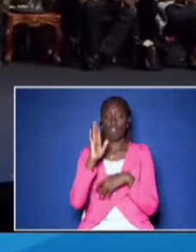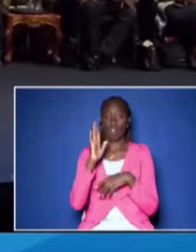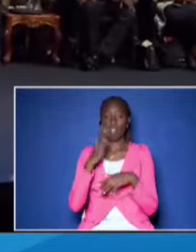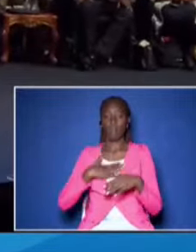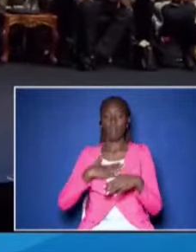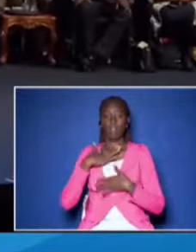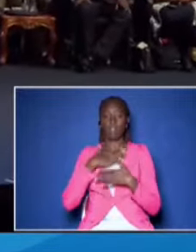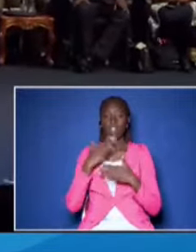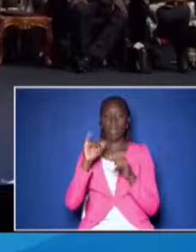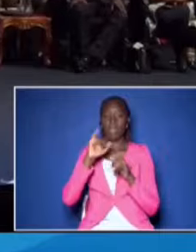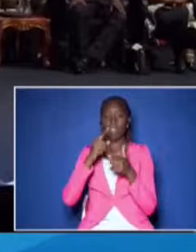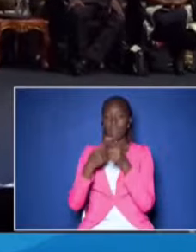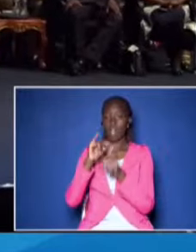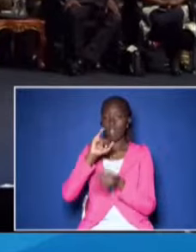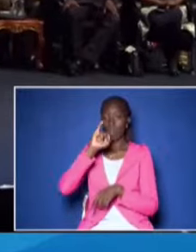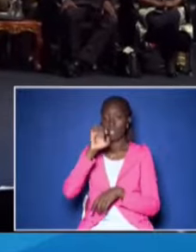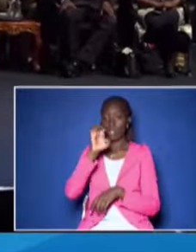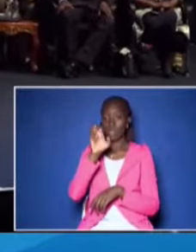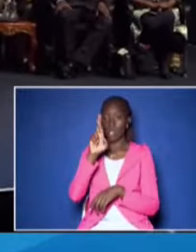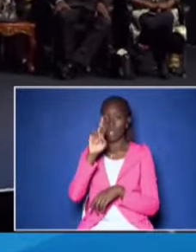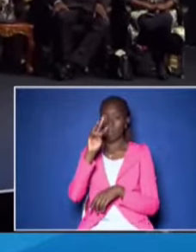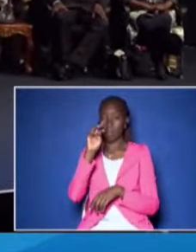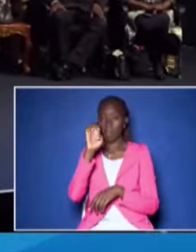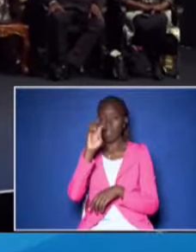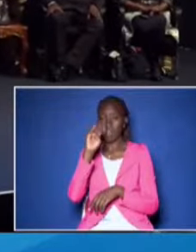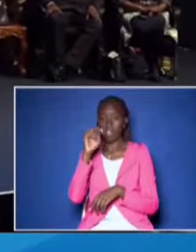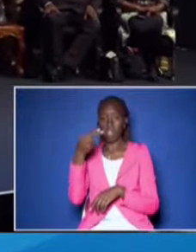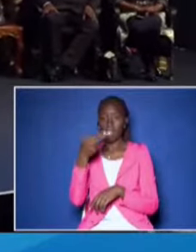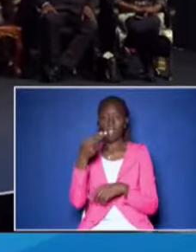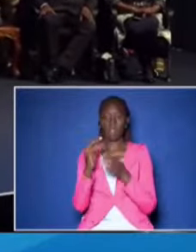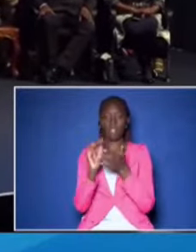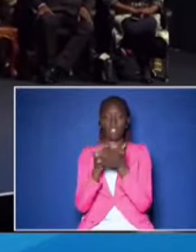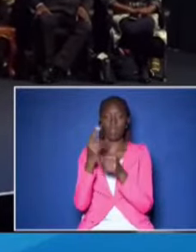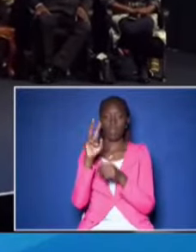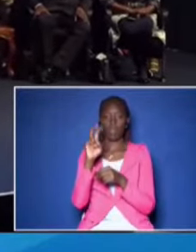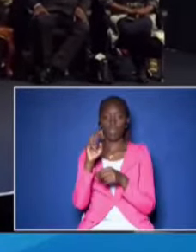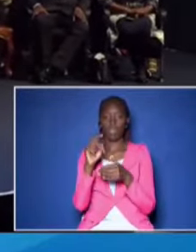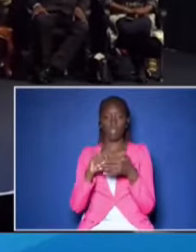Jeremiah 23:29 I want to say